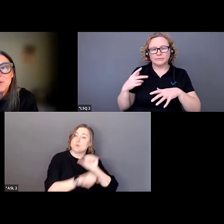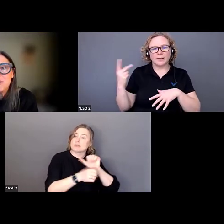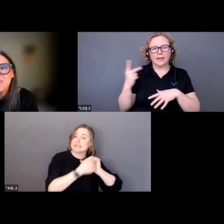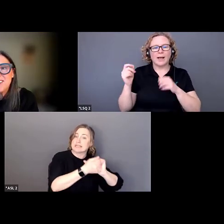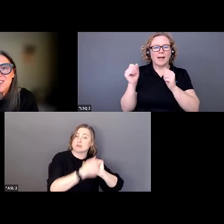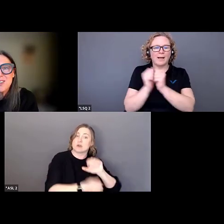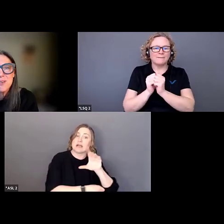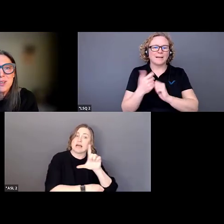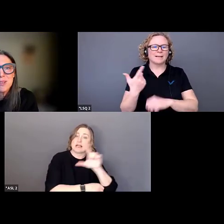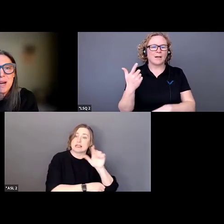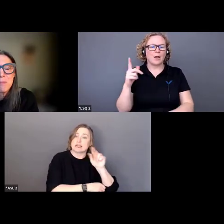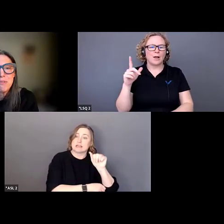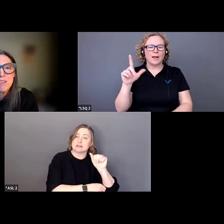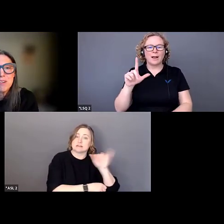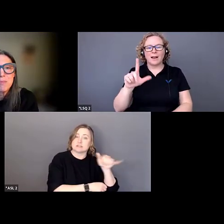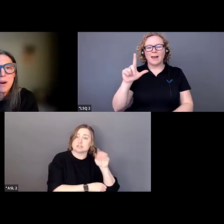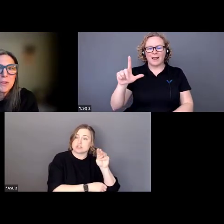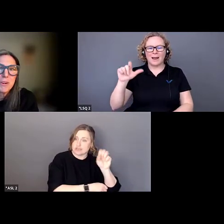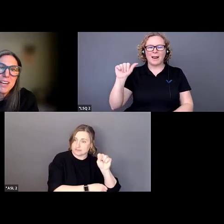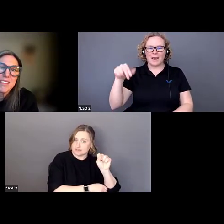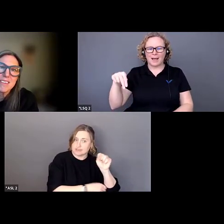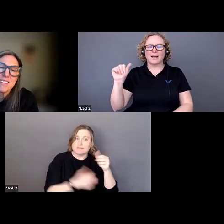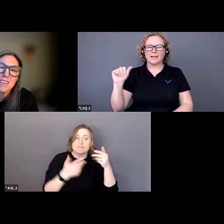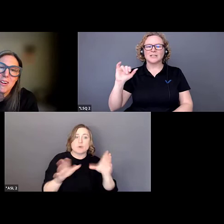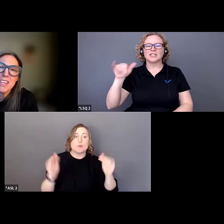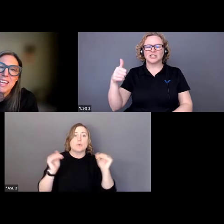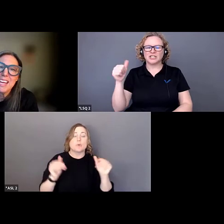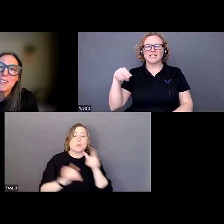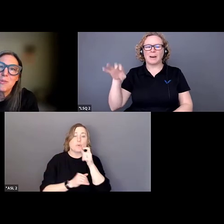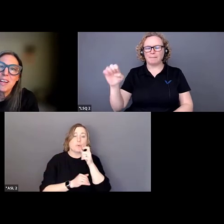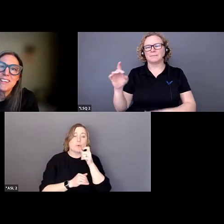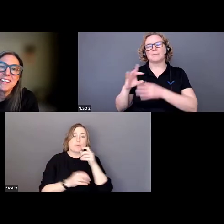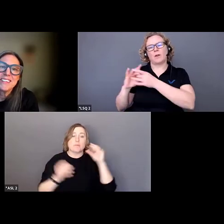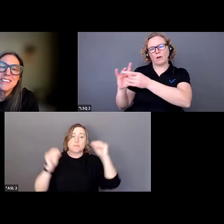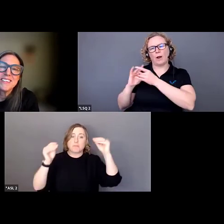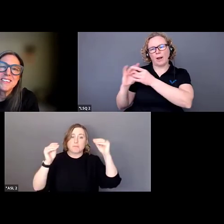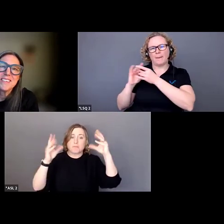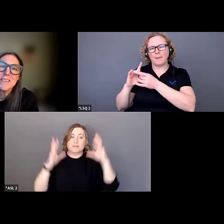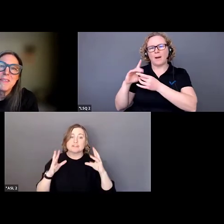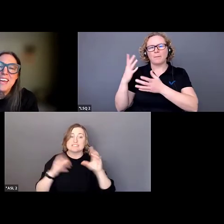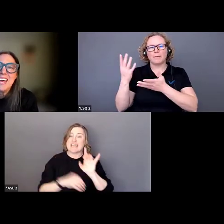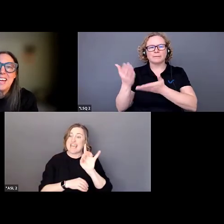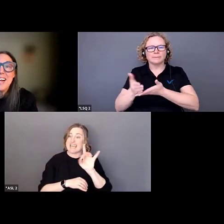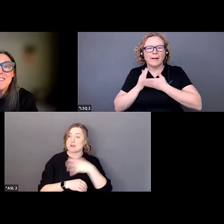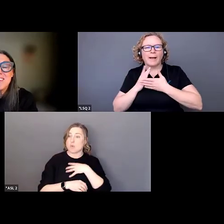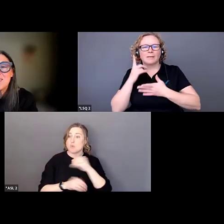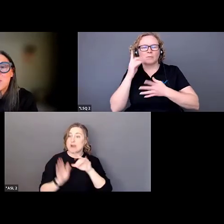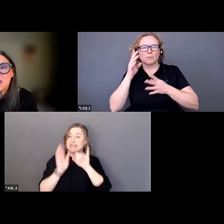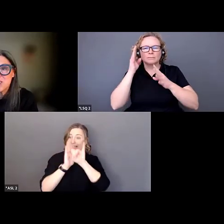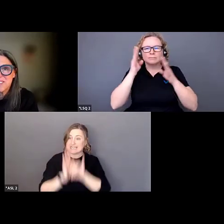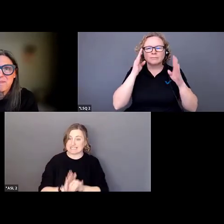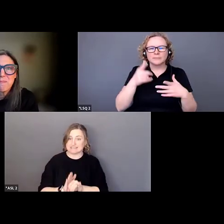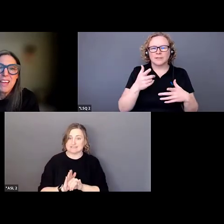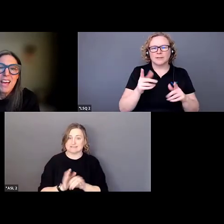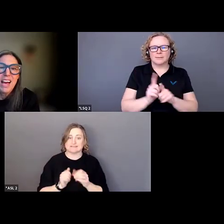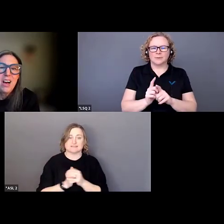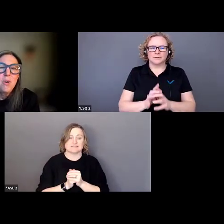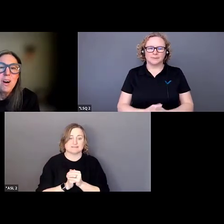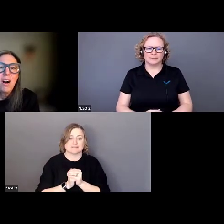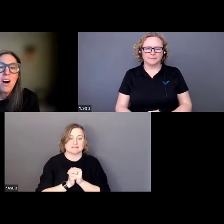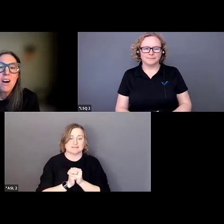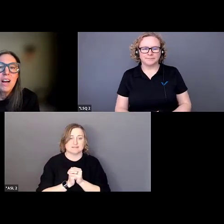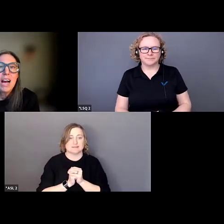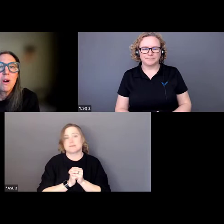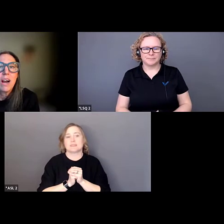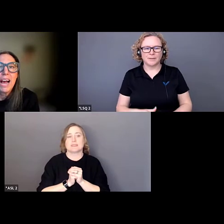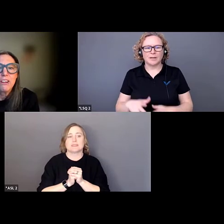a beautiful teaching tool by Professor Barnor Hesse called the 8 White Identities. And it asks this question: